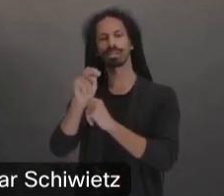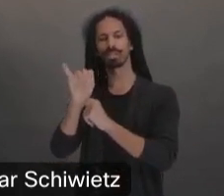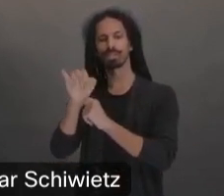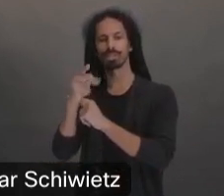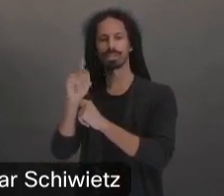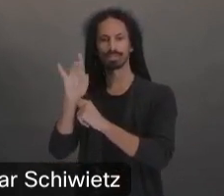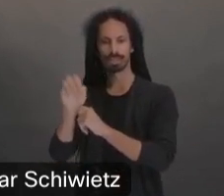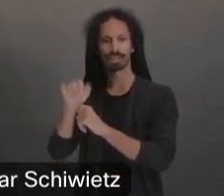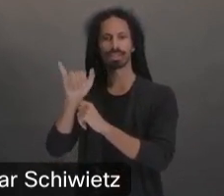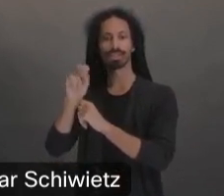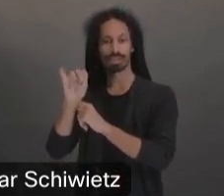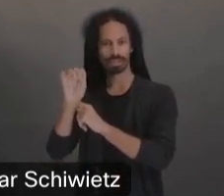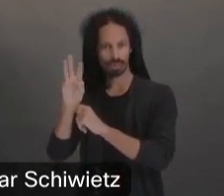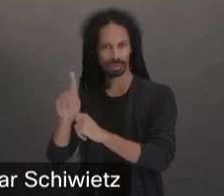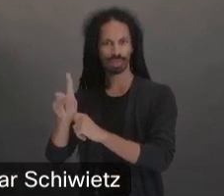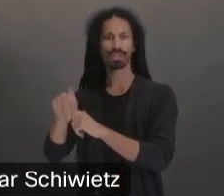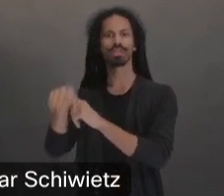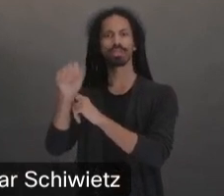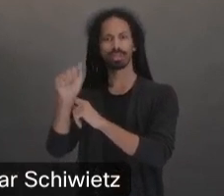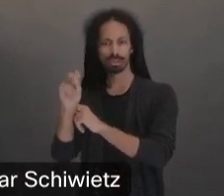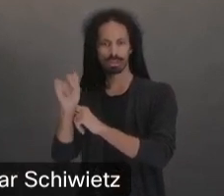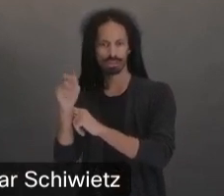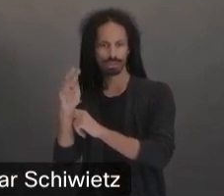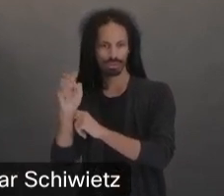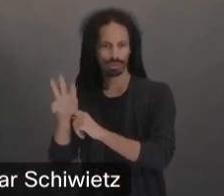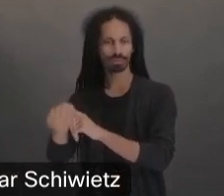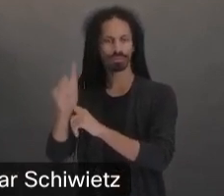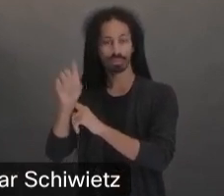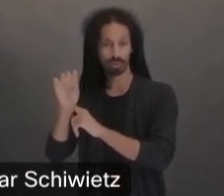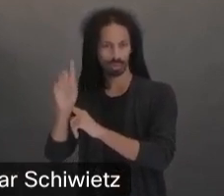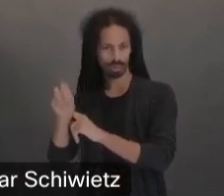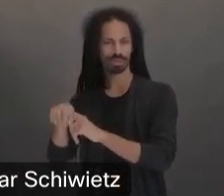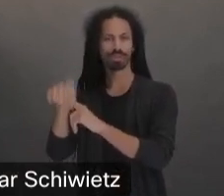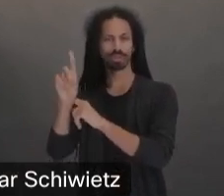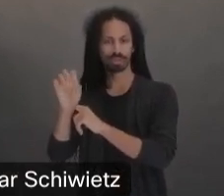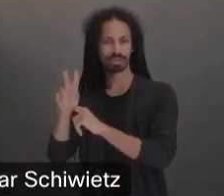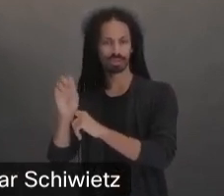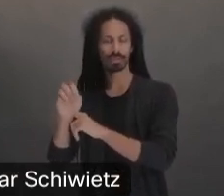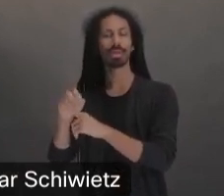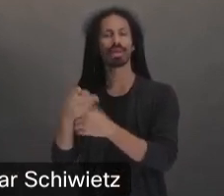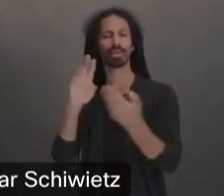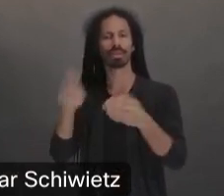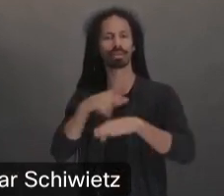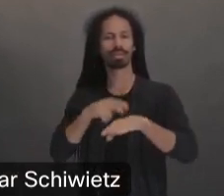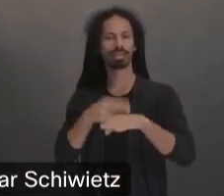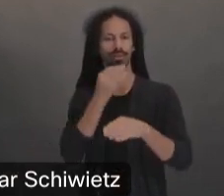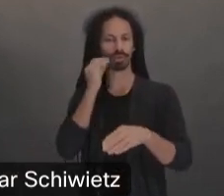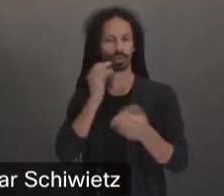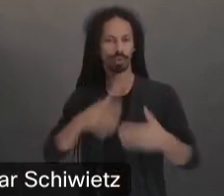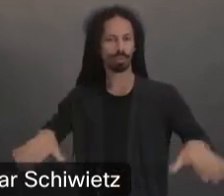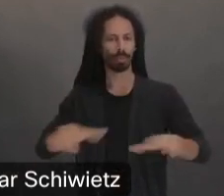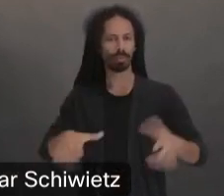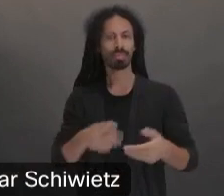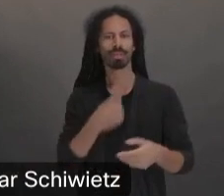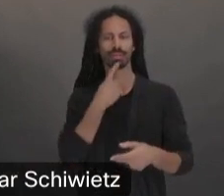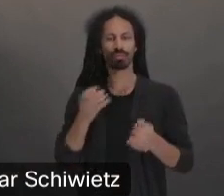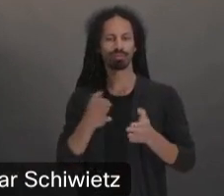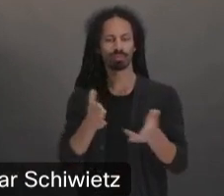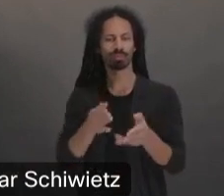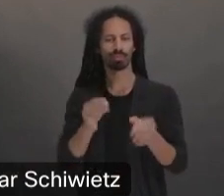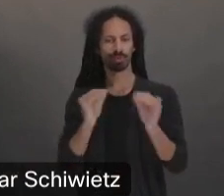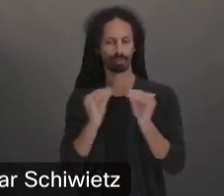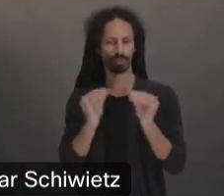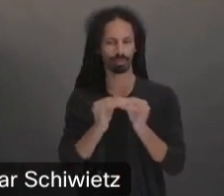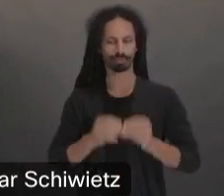Anishinaabe, Iniwak, Anishinaabe, Dakota, and Dene, and the national homeland of the Red River Métis.